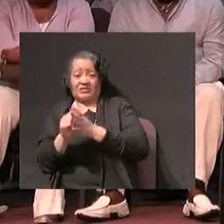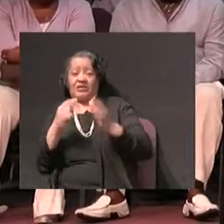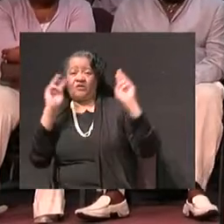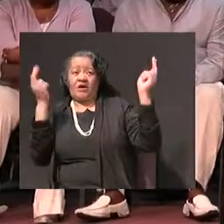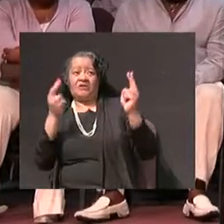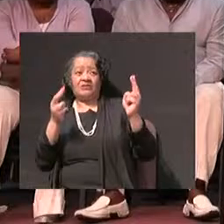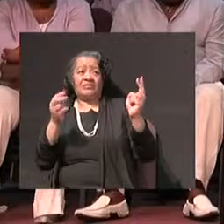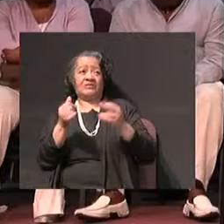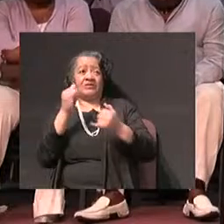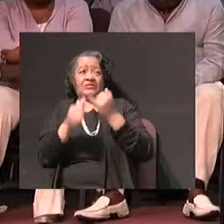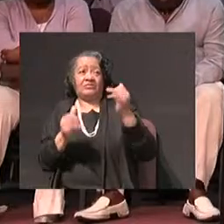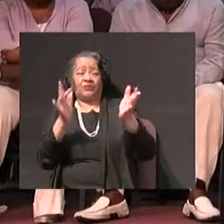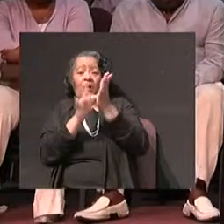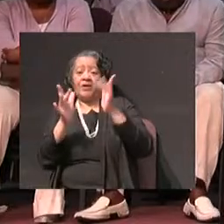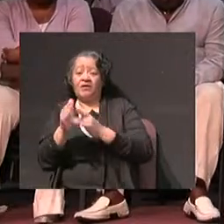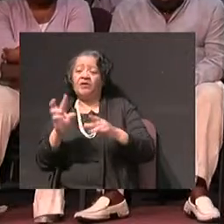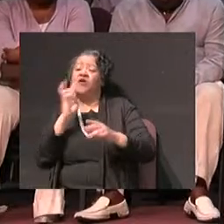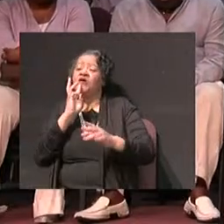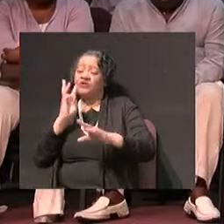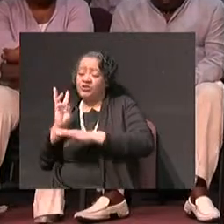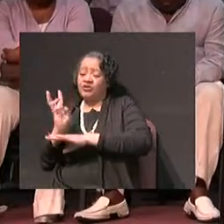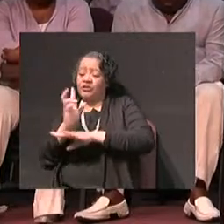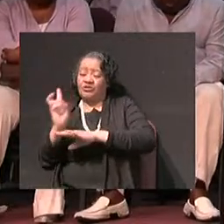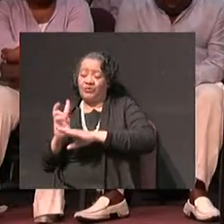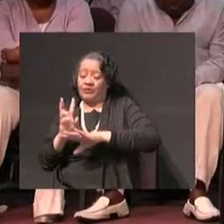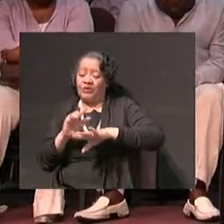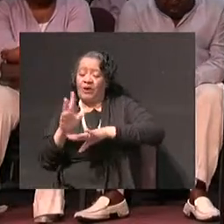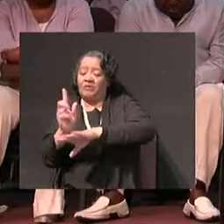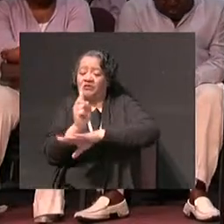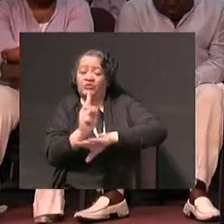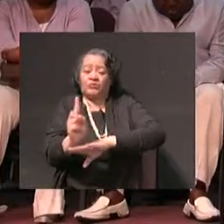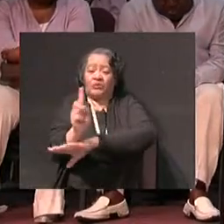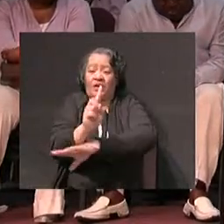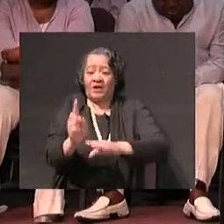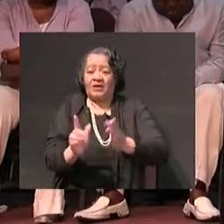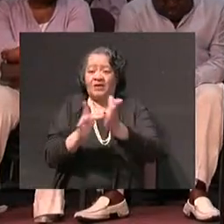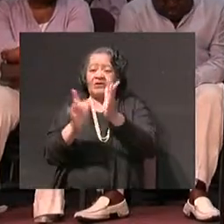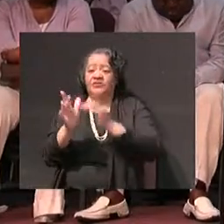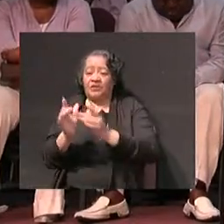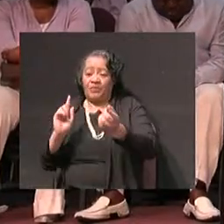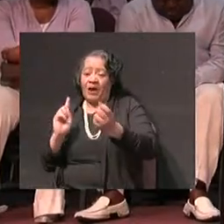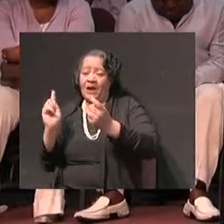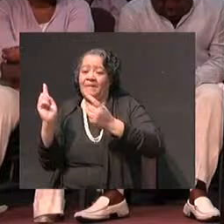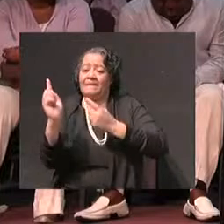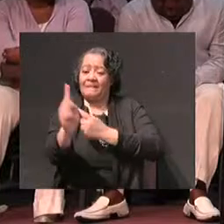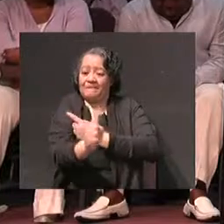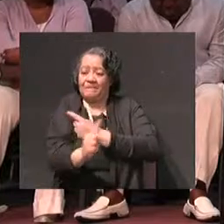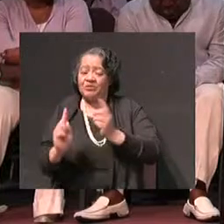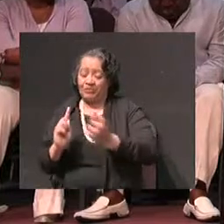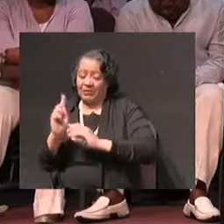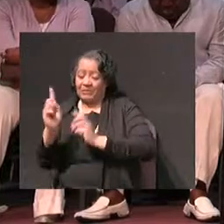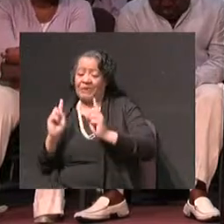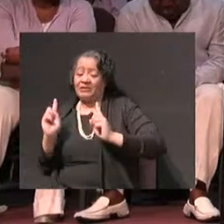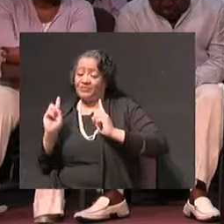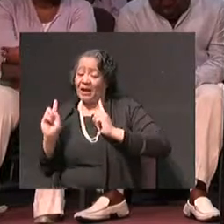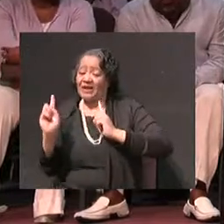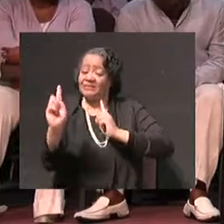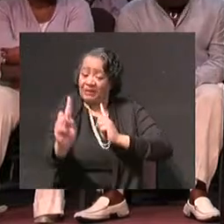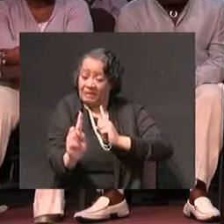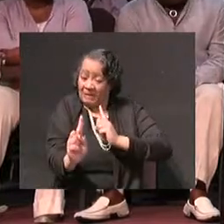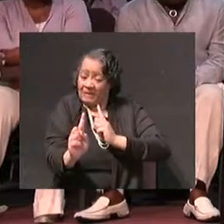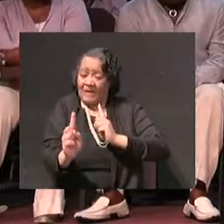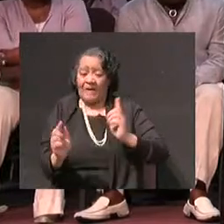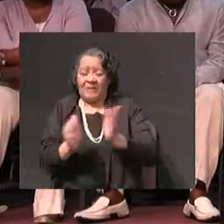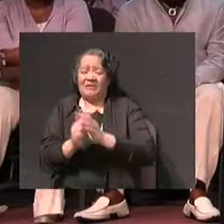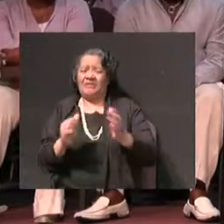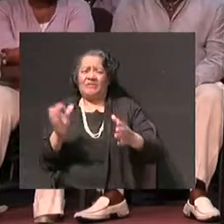says in the last sentence, as Jesus was walking on the water, he was about to pass by them. They